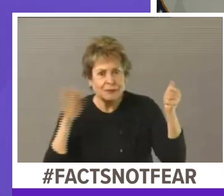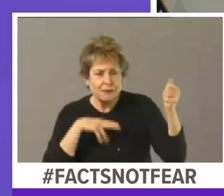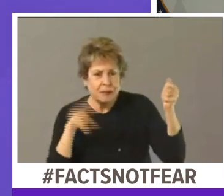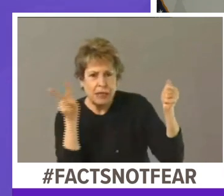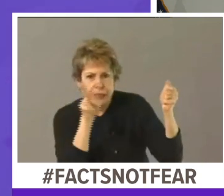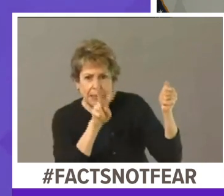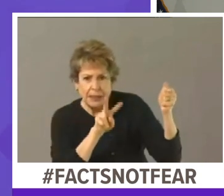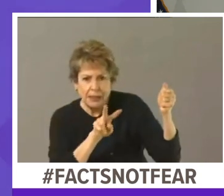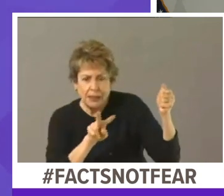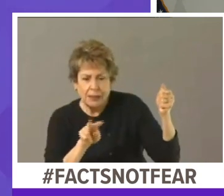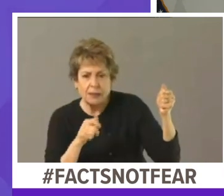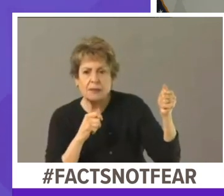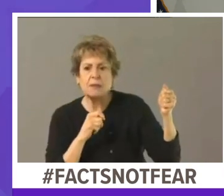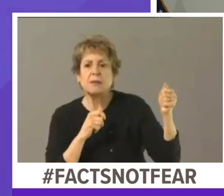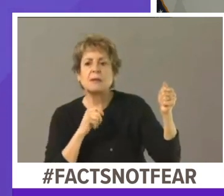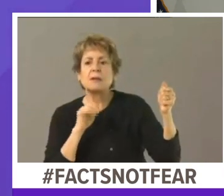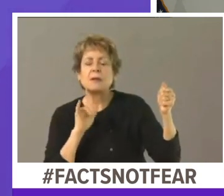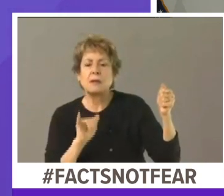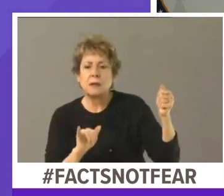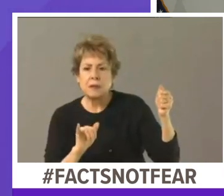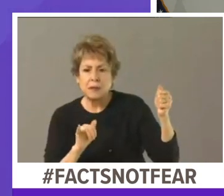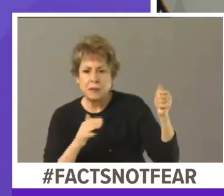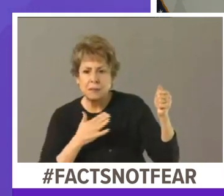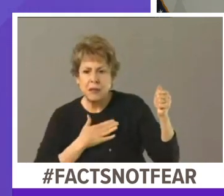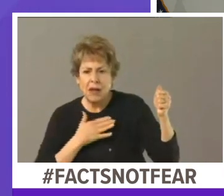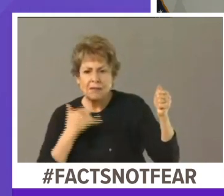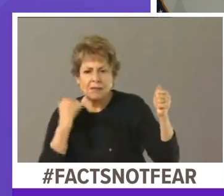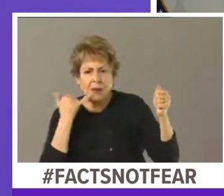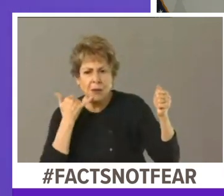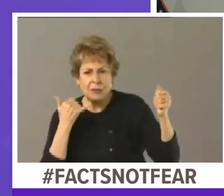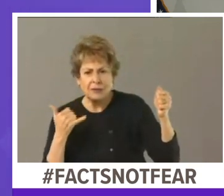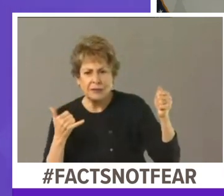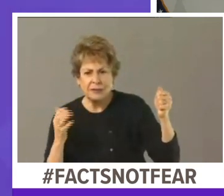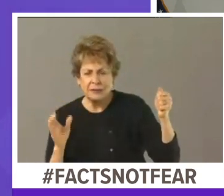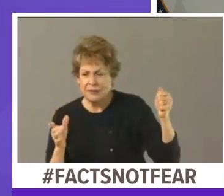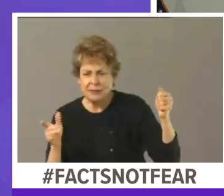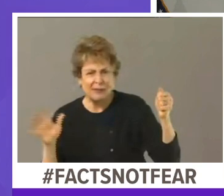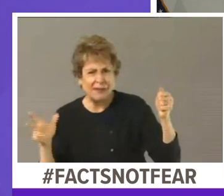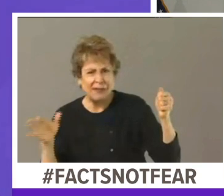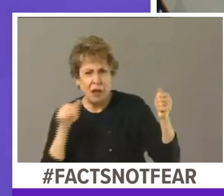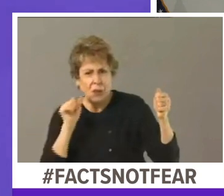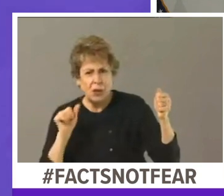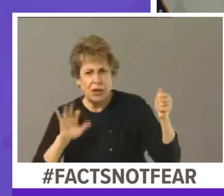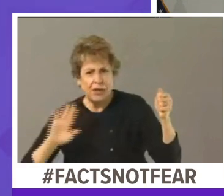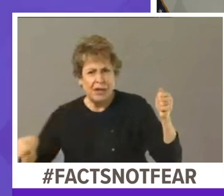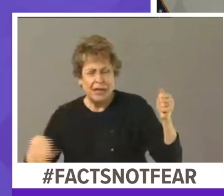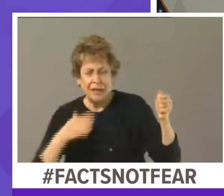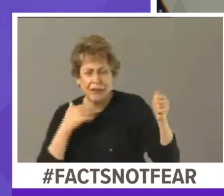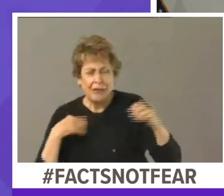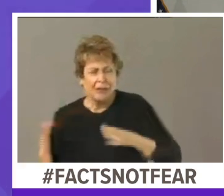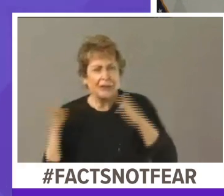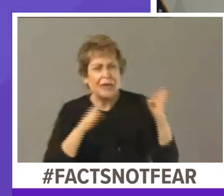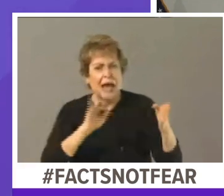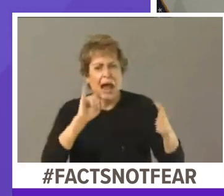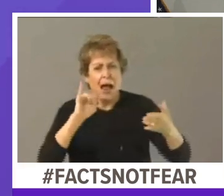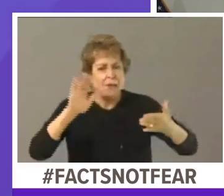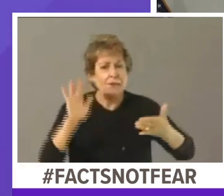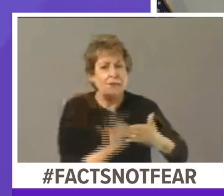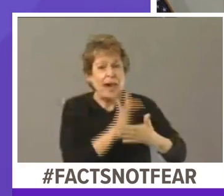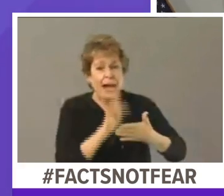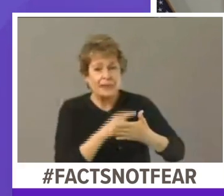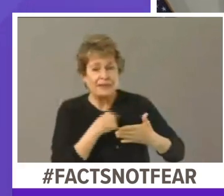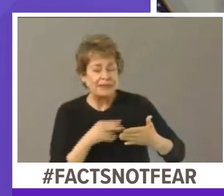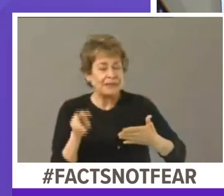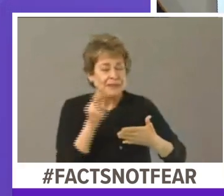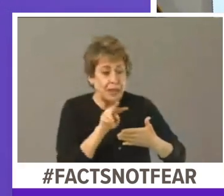it wasn't fitting right on my phone, and actually went and got my iPad. On this page on Monday, where